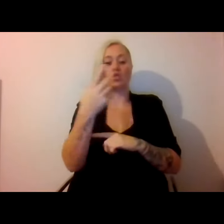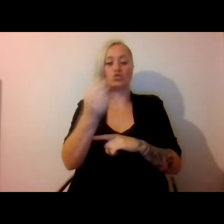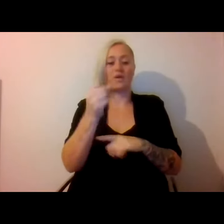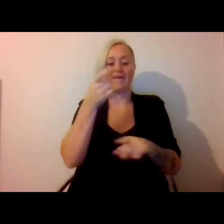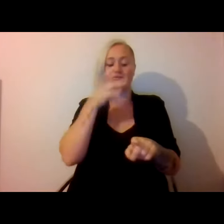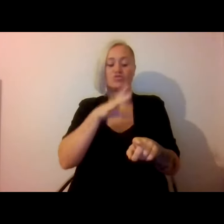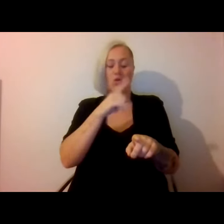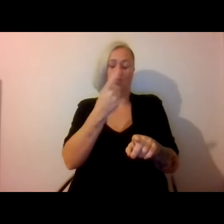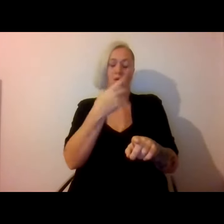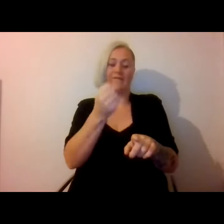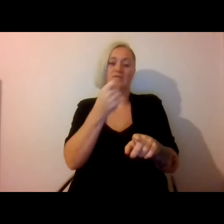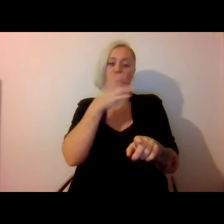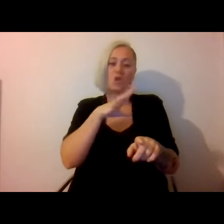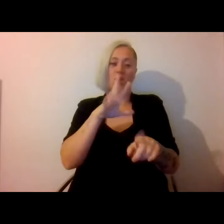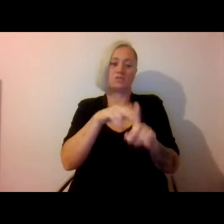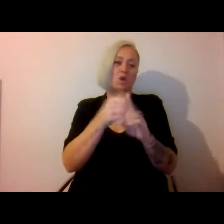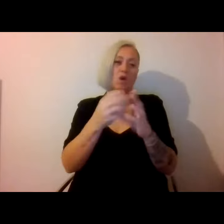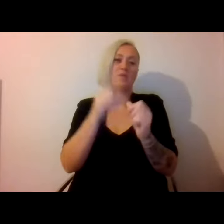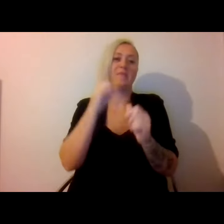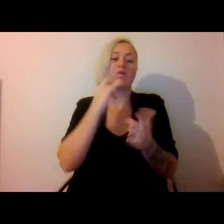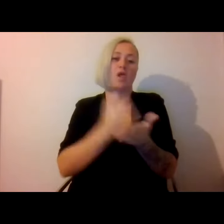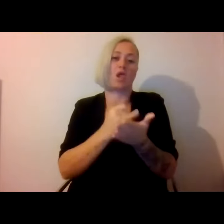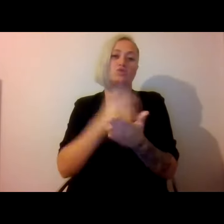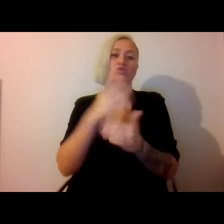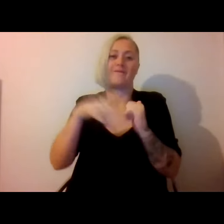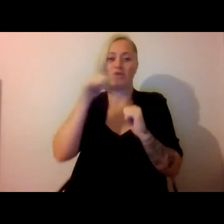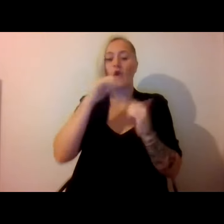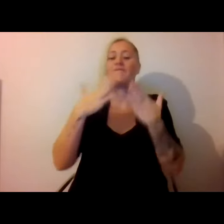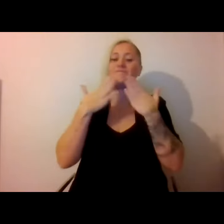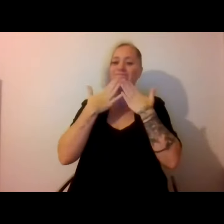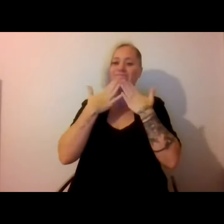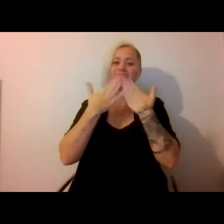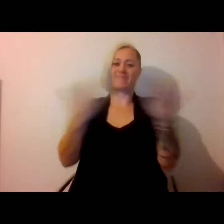loss. You never know. Thank you.